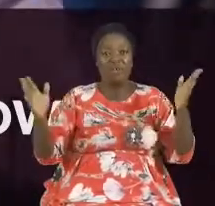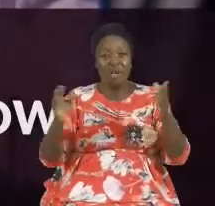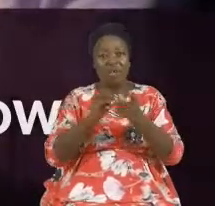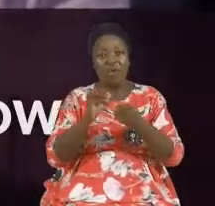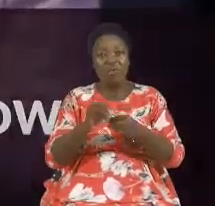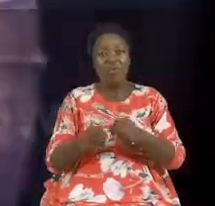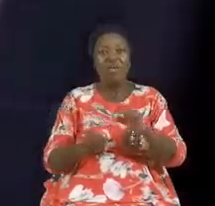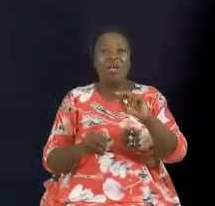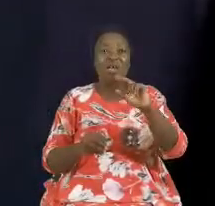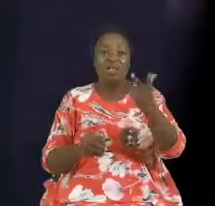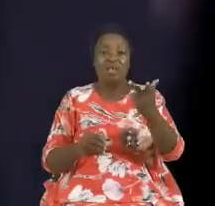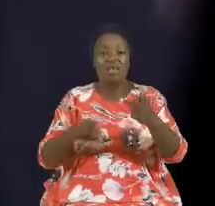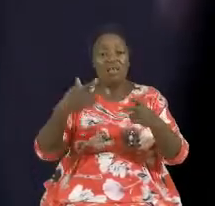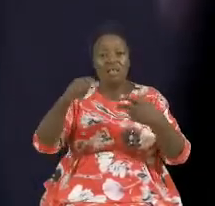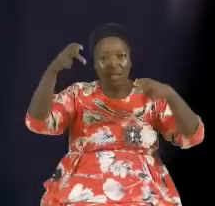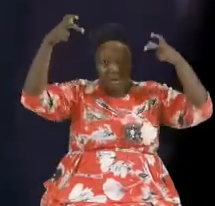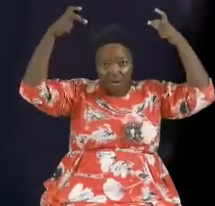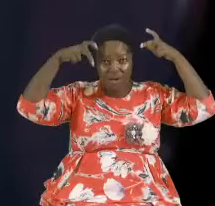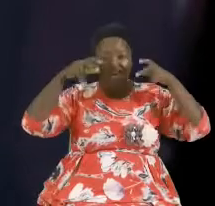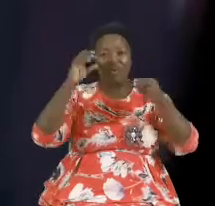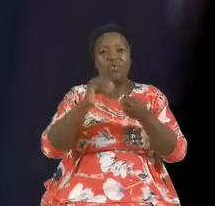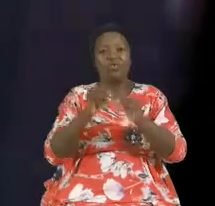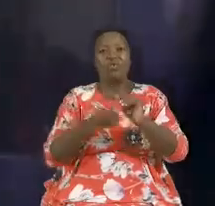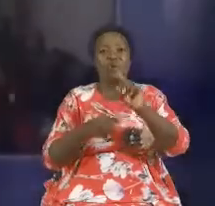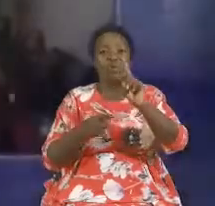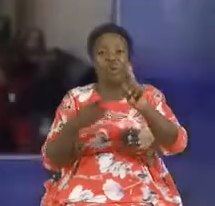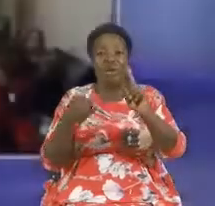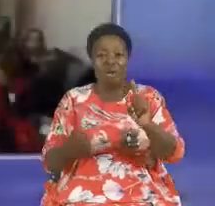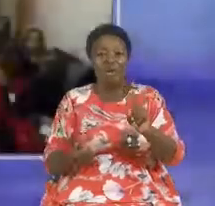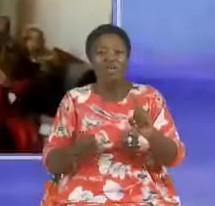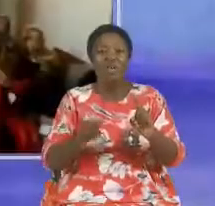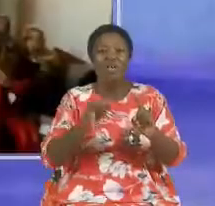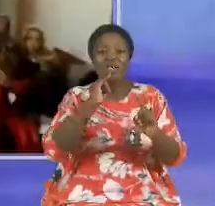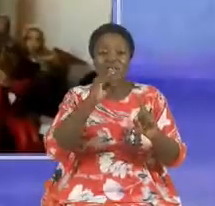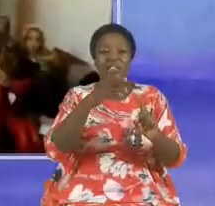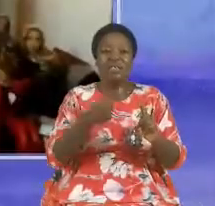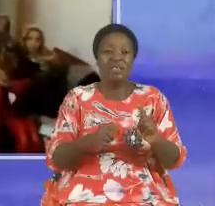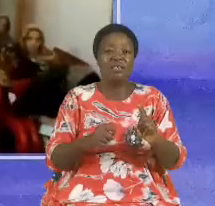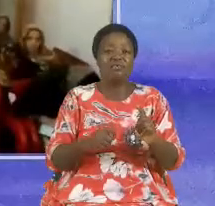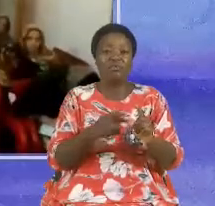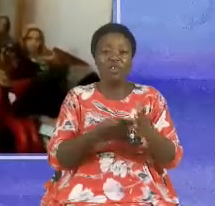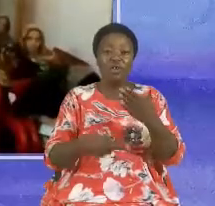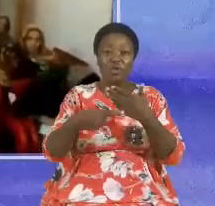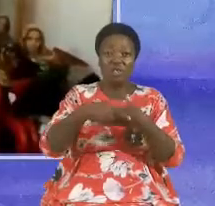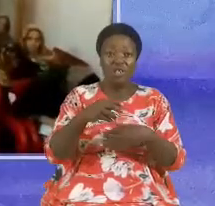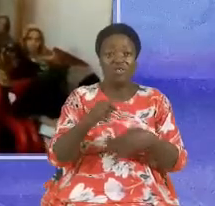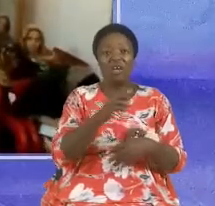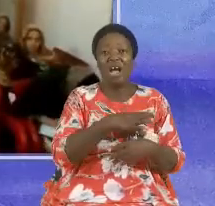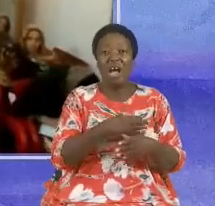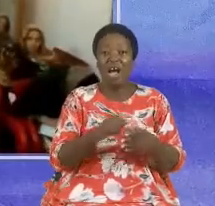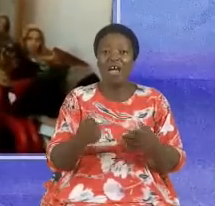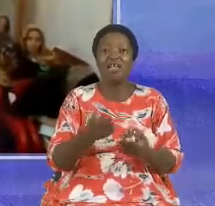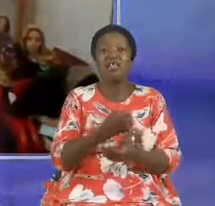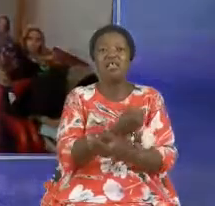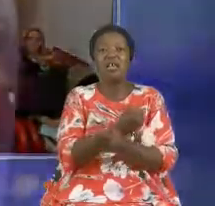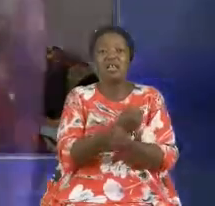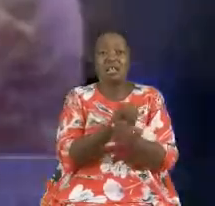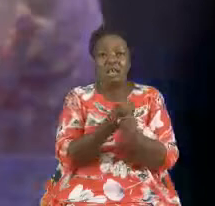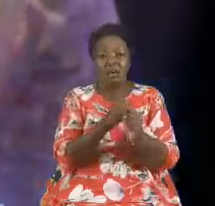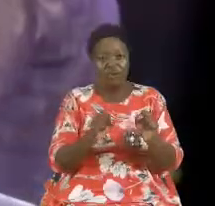two, crucifixion. And number three, the crown. Let's look at number one. Number one, we're looking